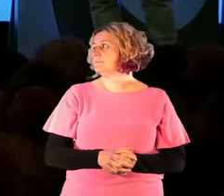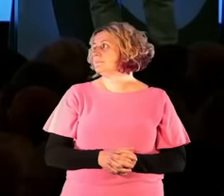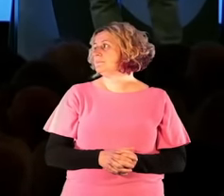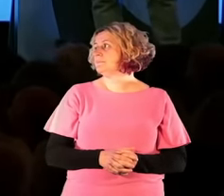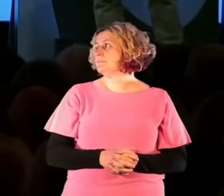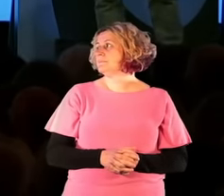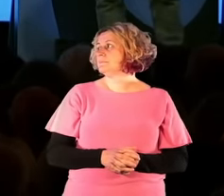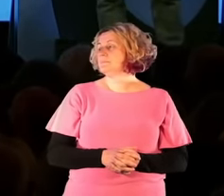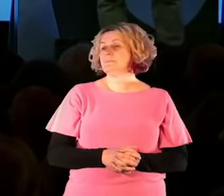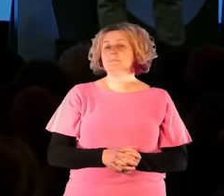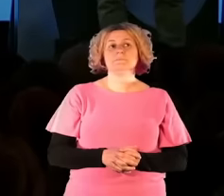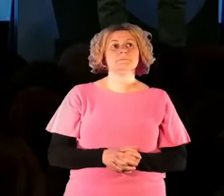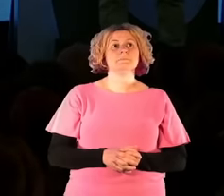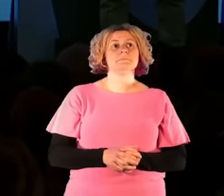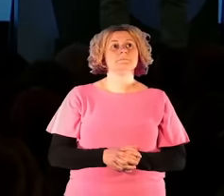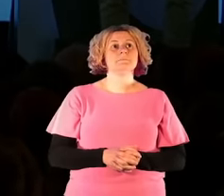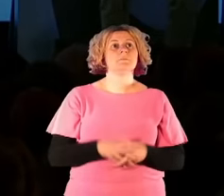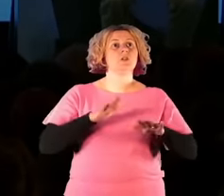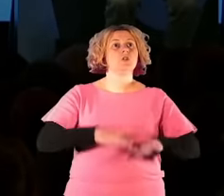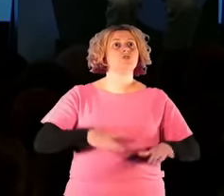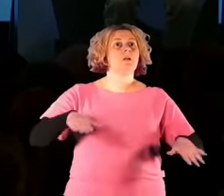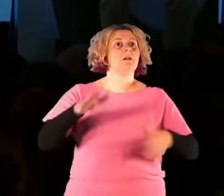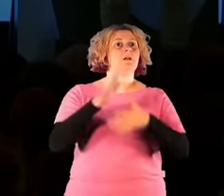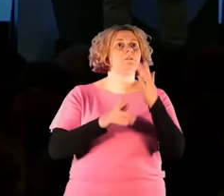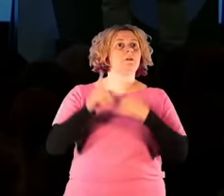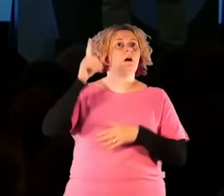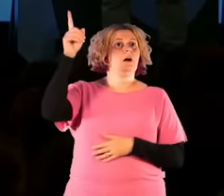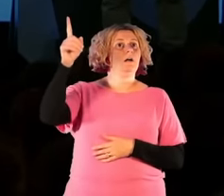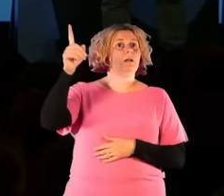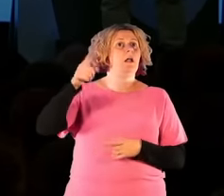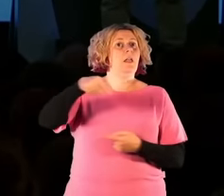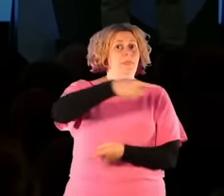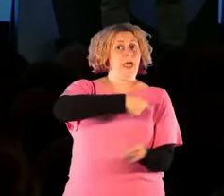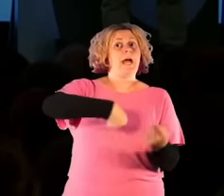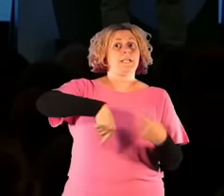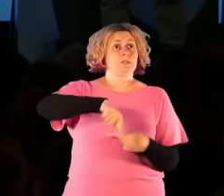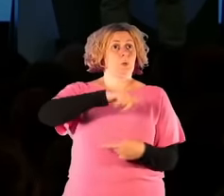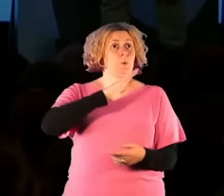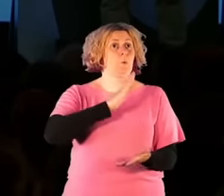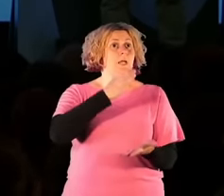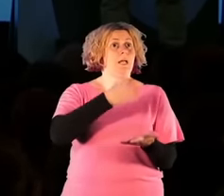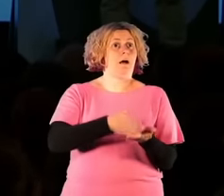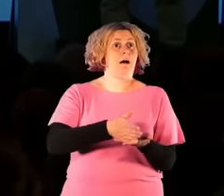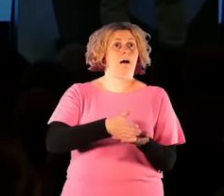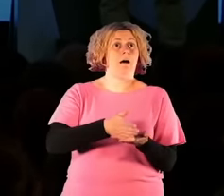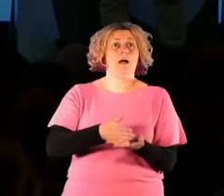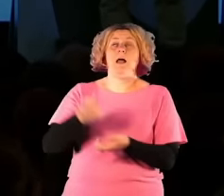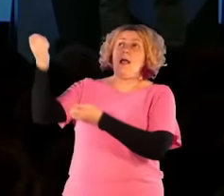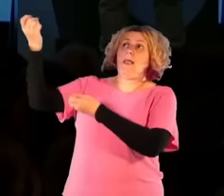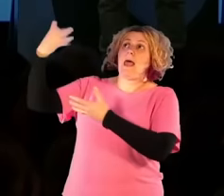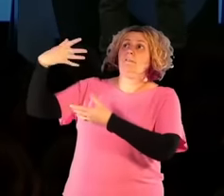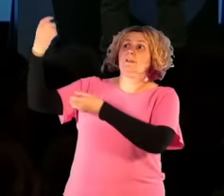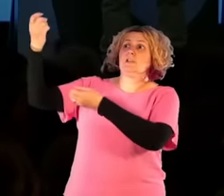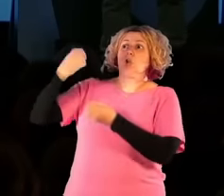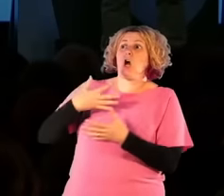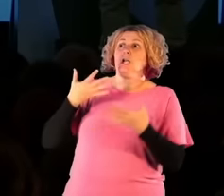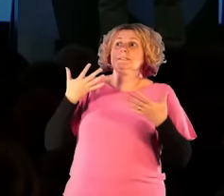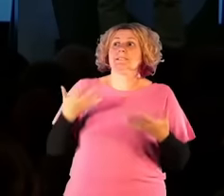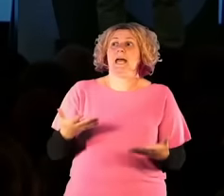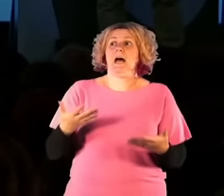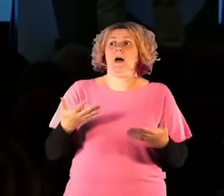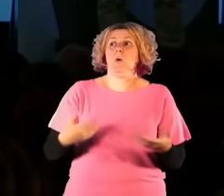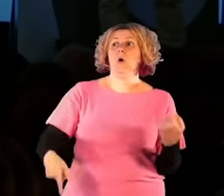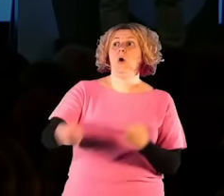One, two, three, four. Children of God, that is what we are. Lavished on